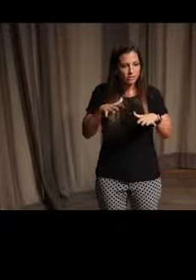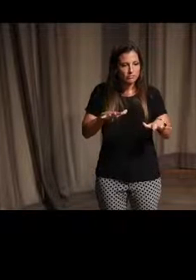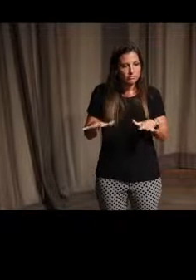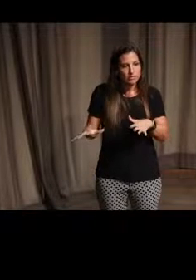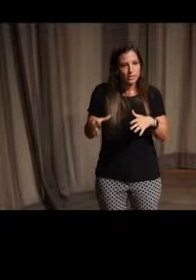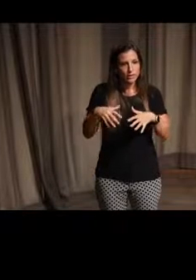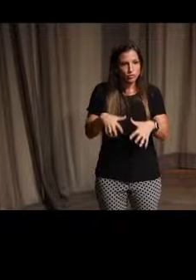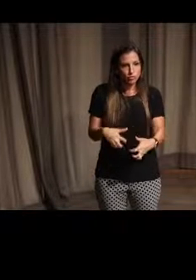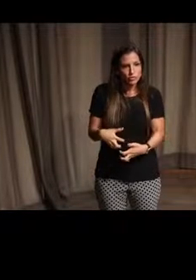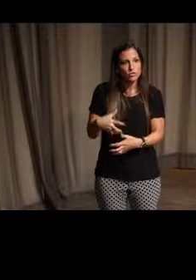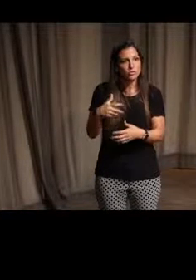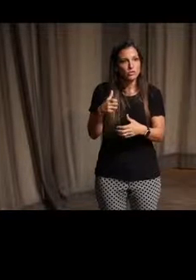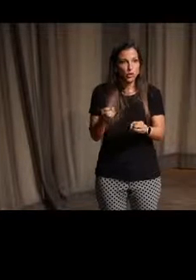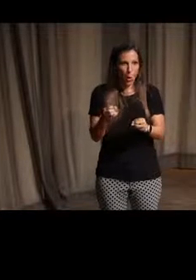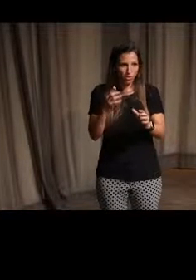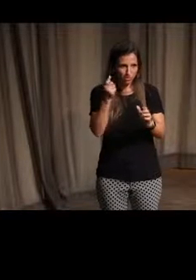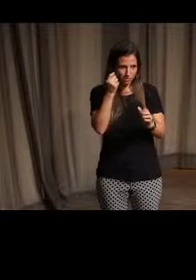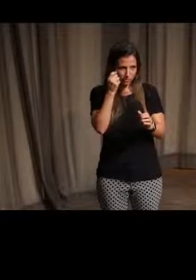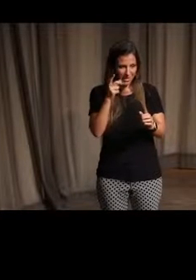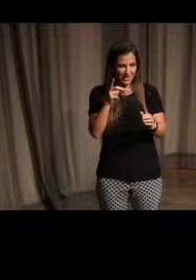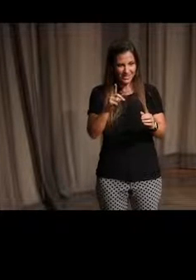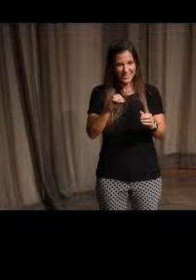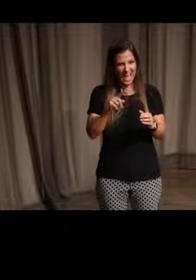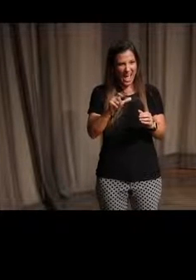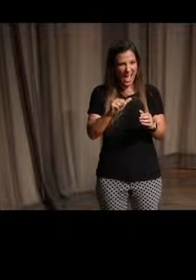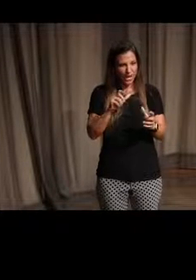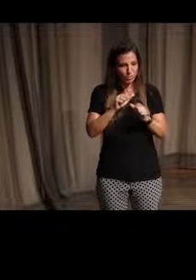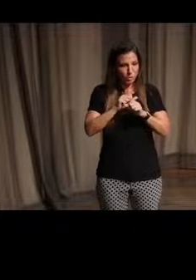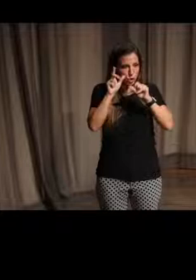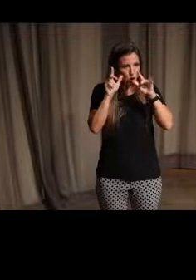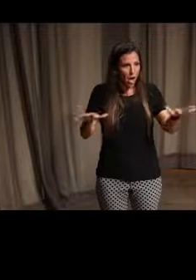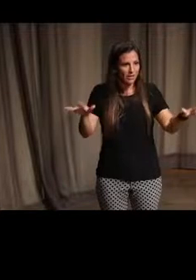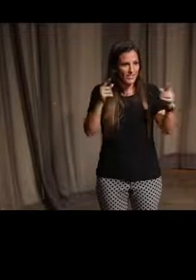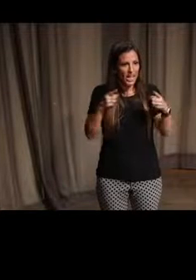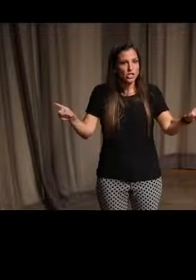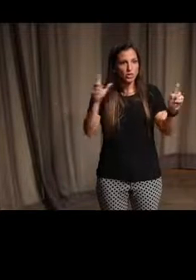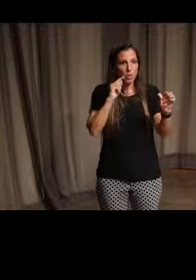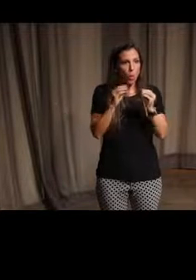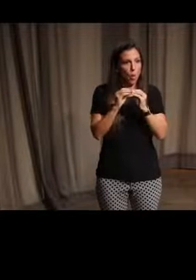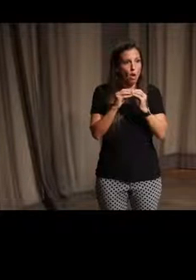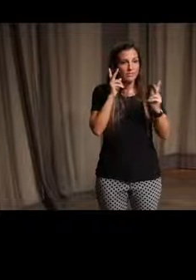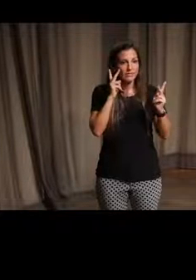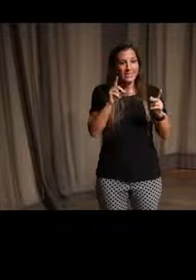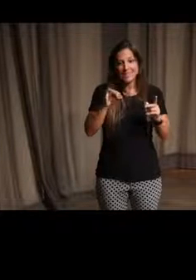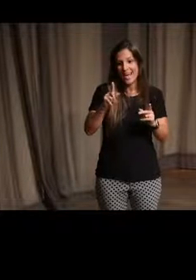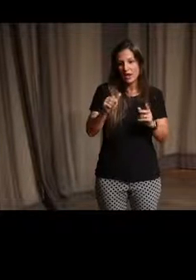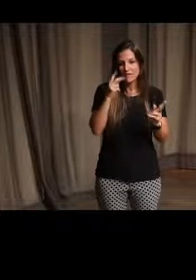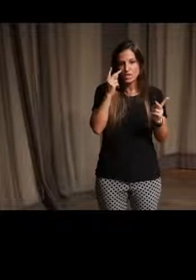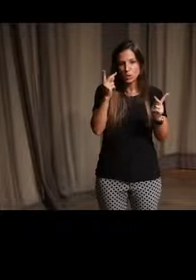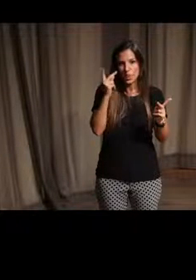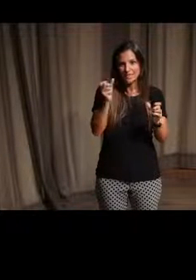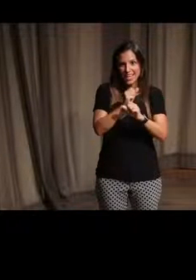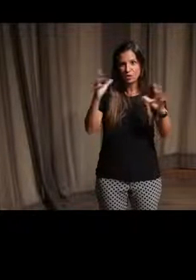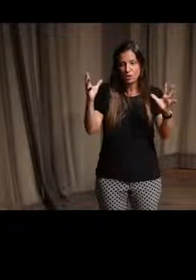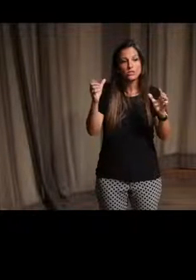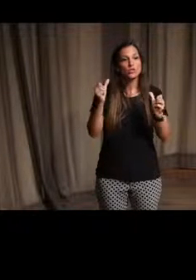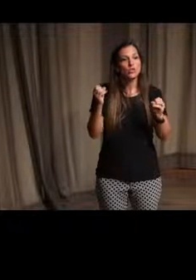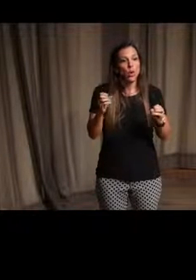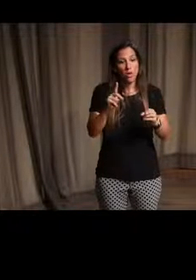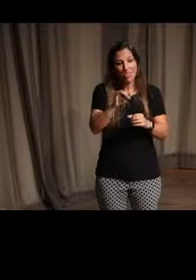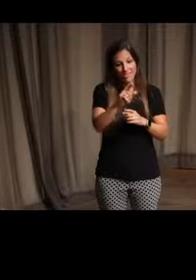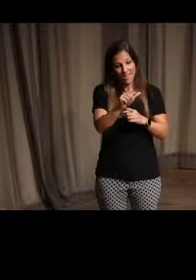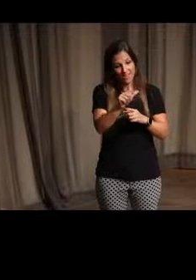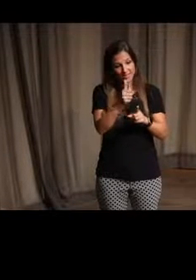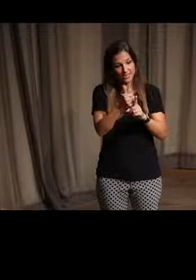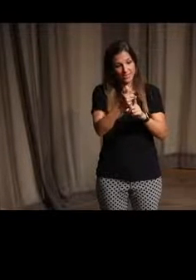contractions. This is a data sonification. Artists often work in data visualizations. So the data